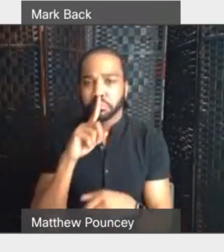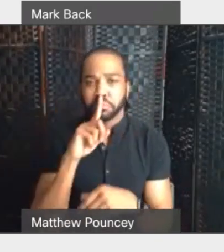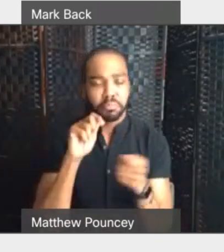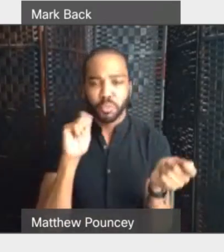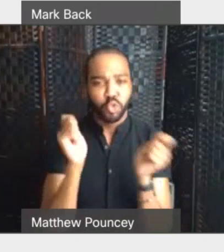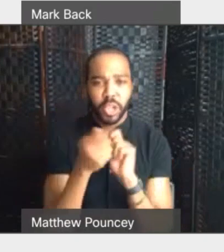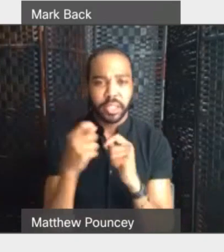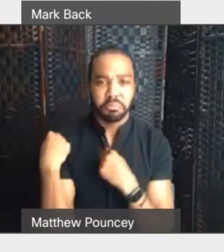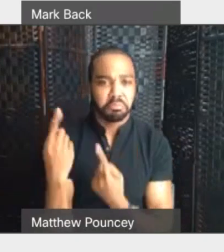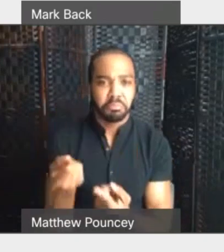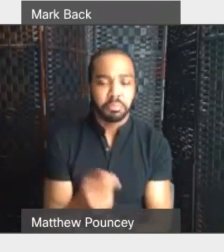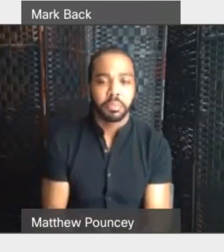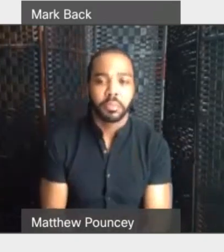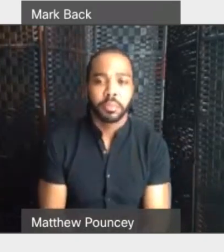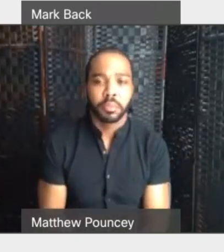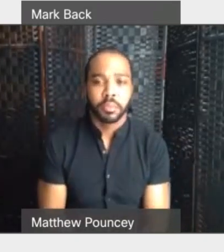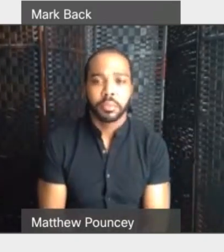date.